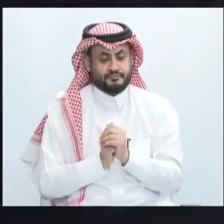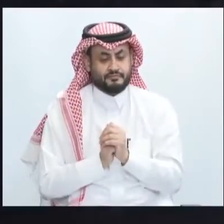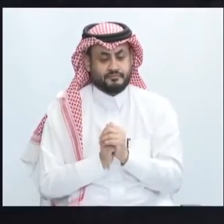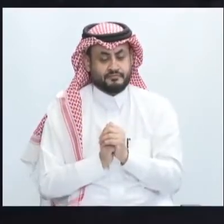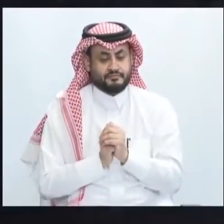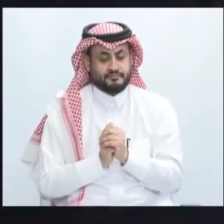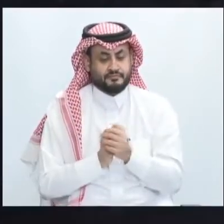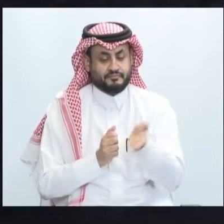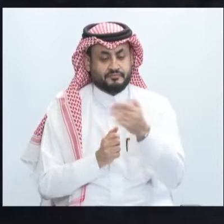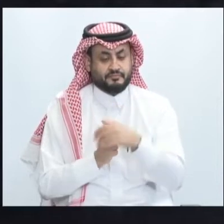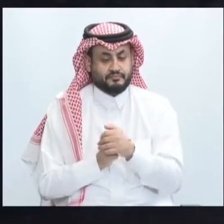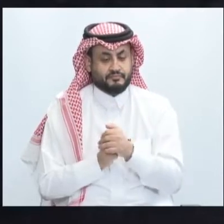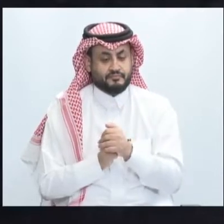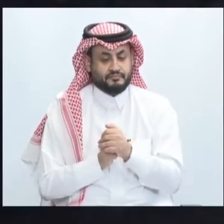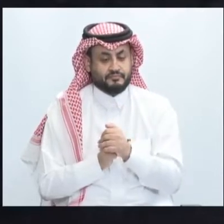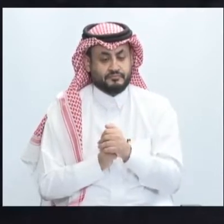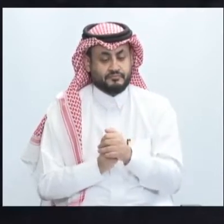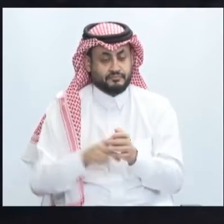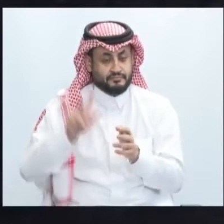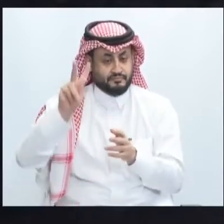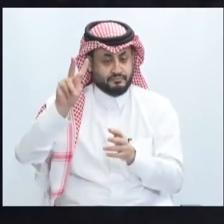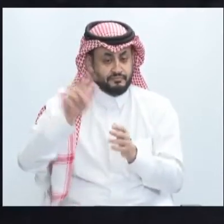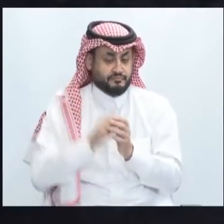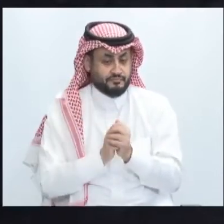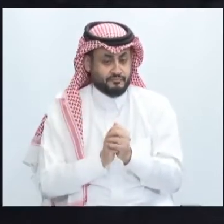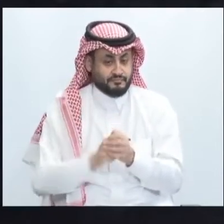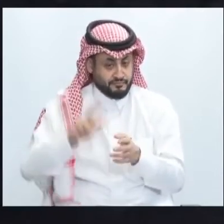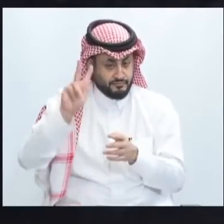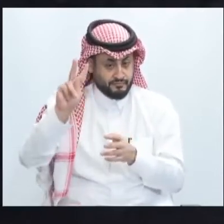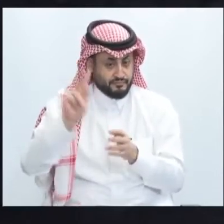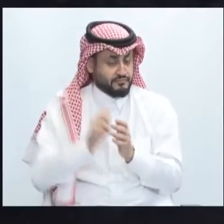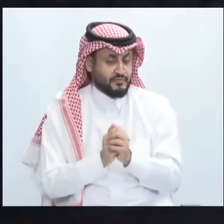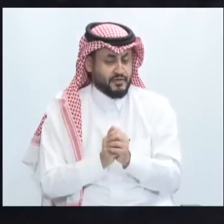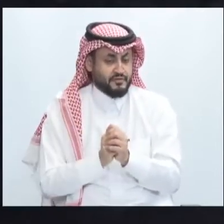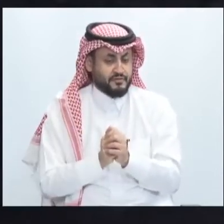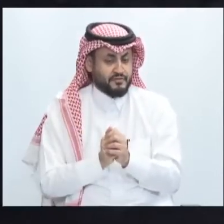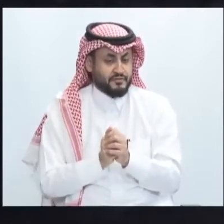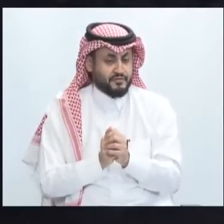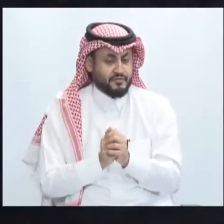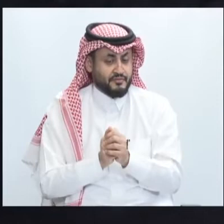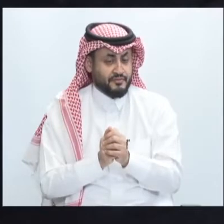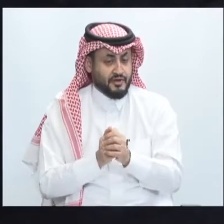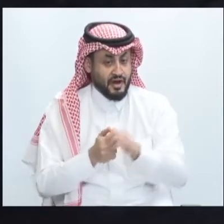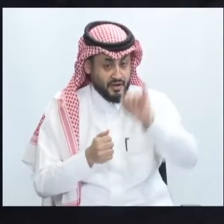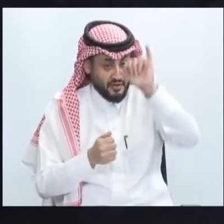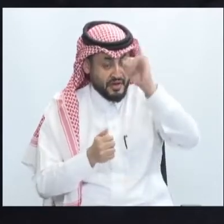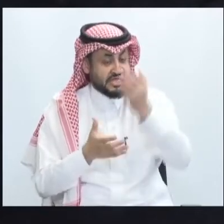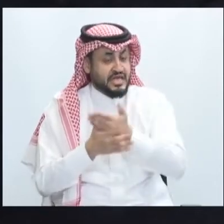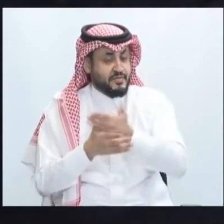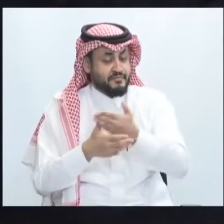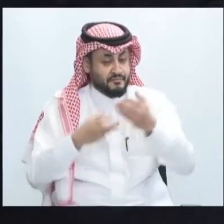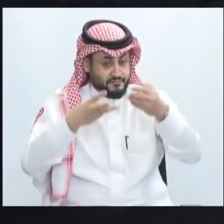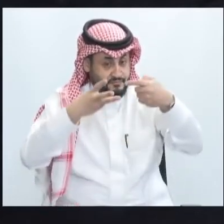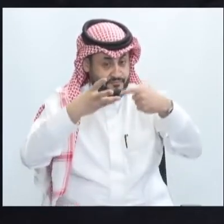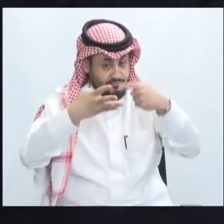A. What about B? Okay, oh sorry, K. We have this letter as tall. Why?